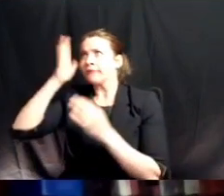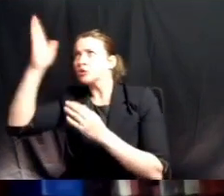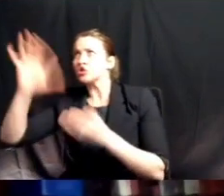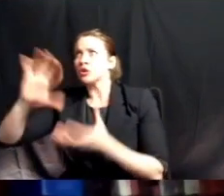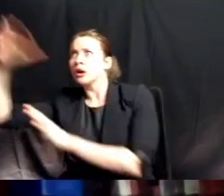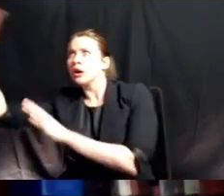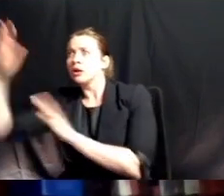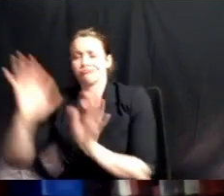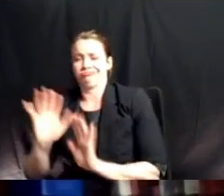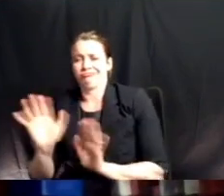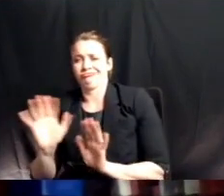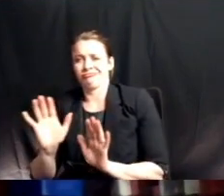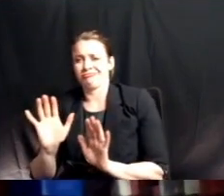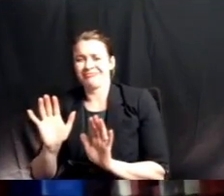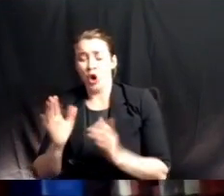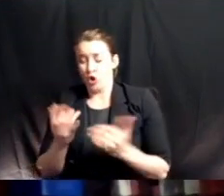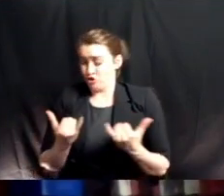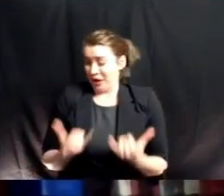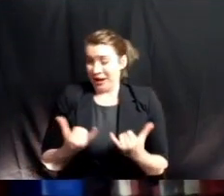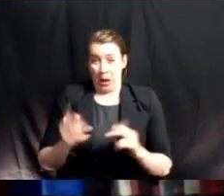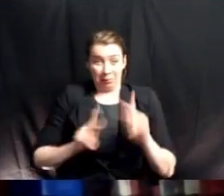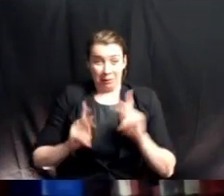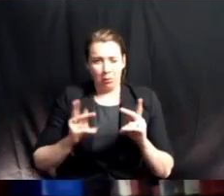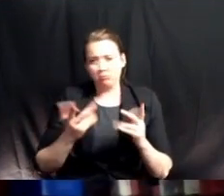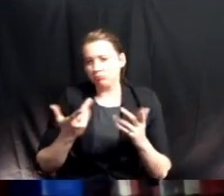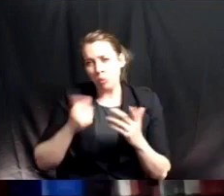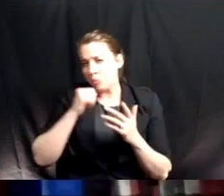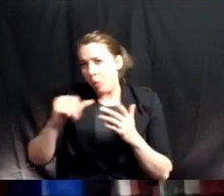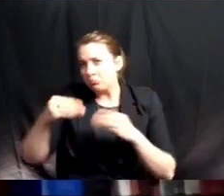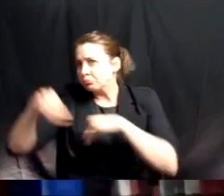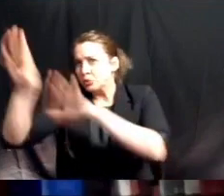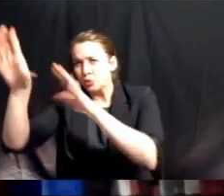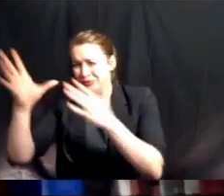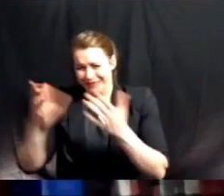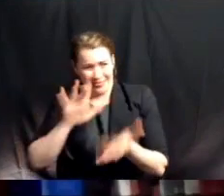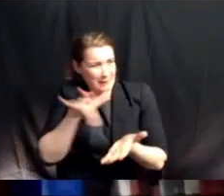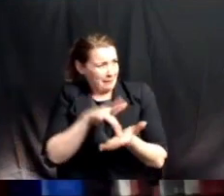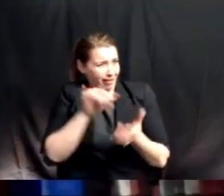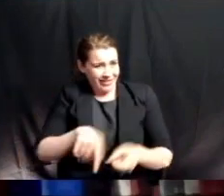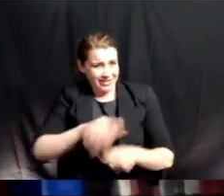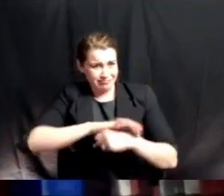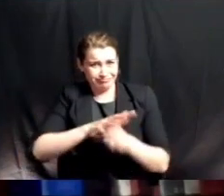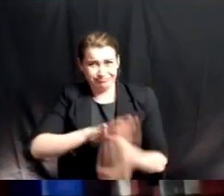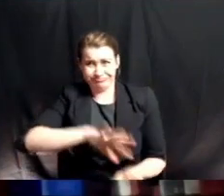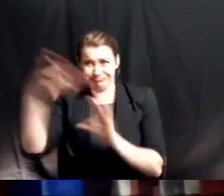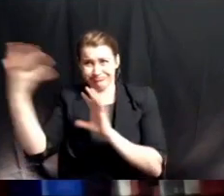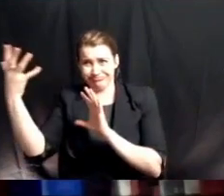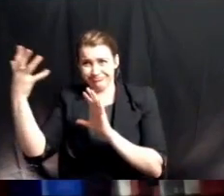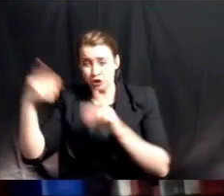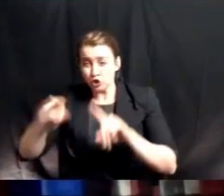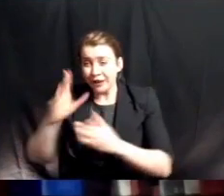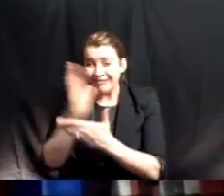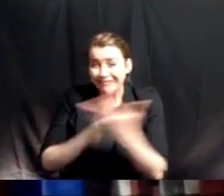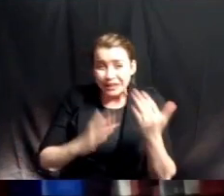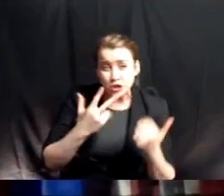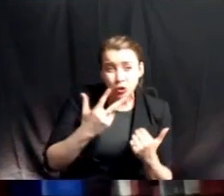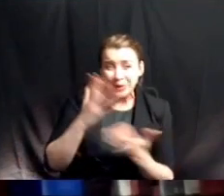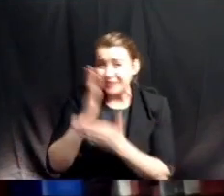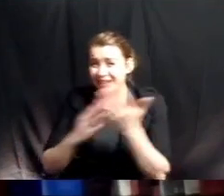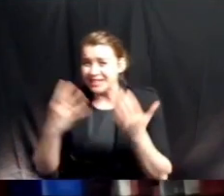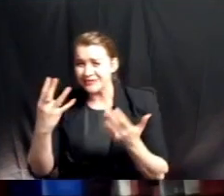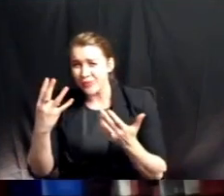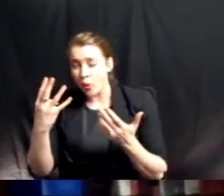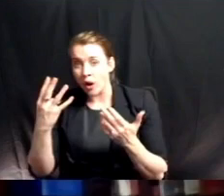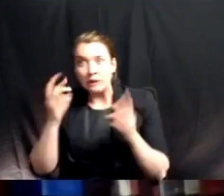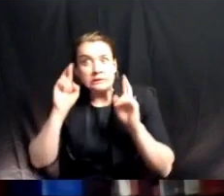where people aren't going to move around, I don't believe, in the midst of this, phase 3, phase 4, hoping to get to